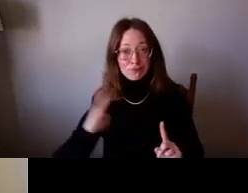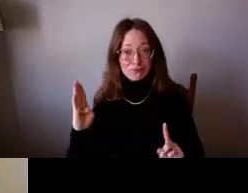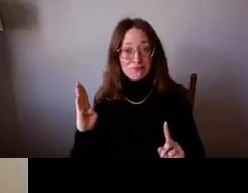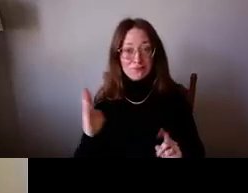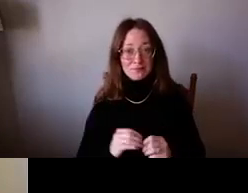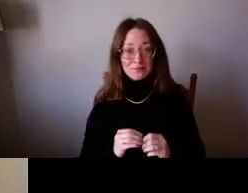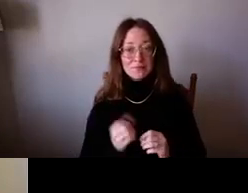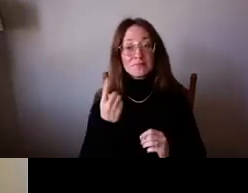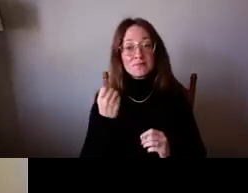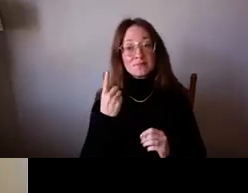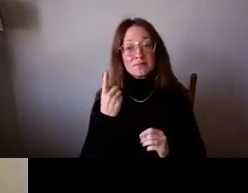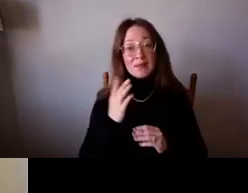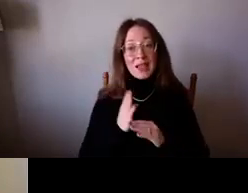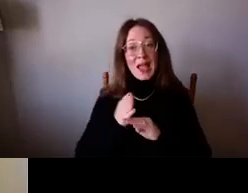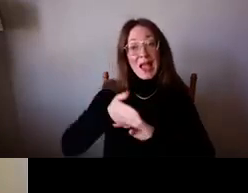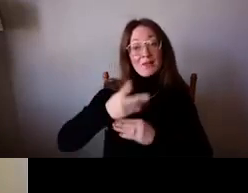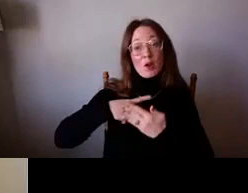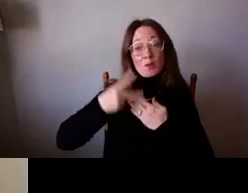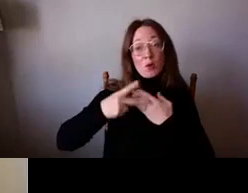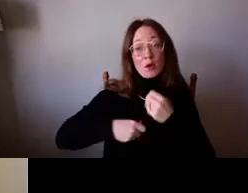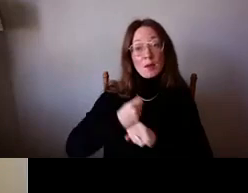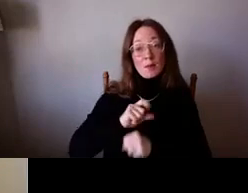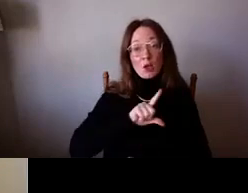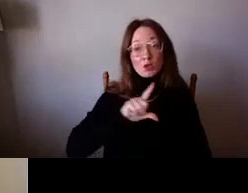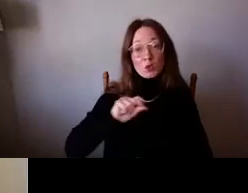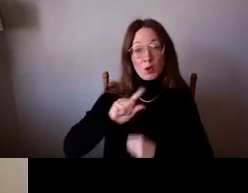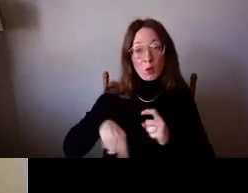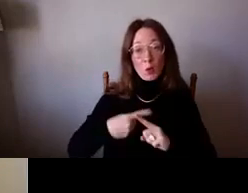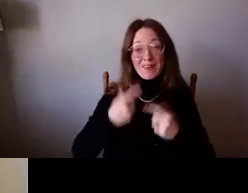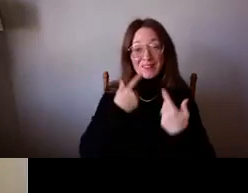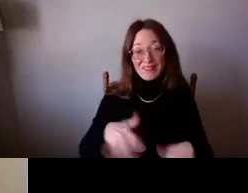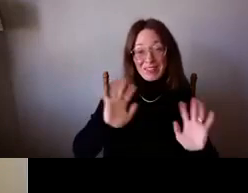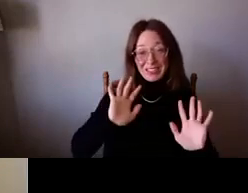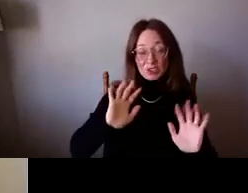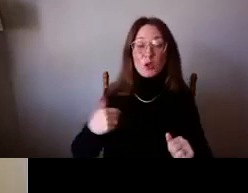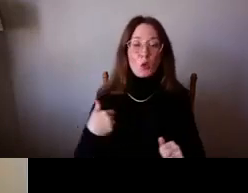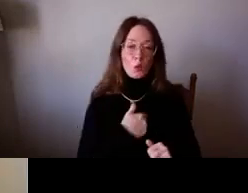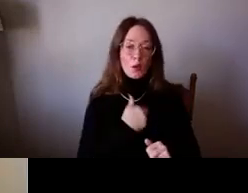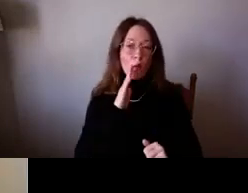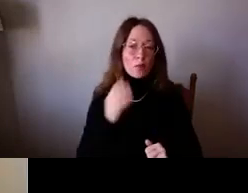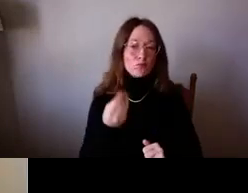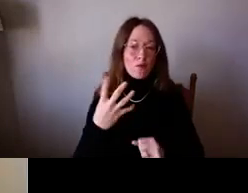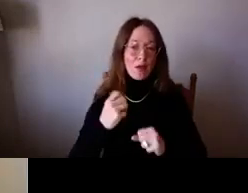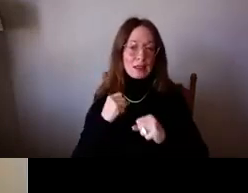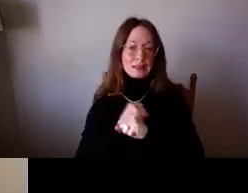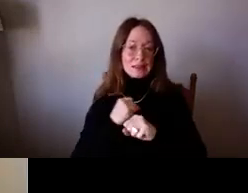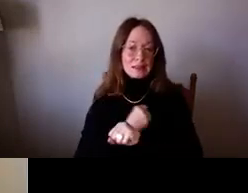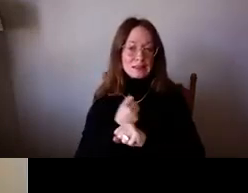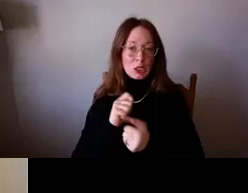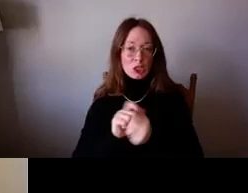After program year 20 concludes, we will provide the statistical adjustment